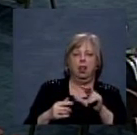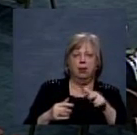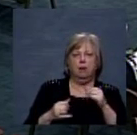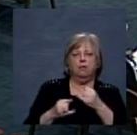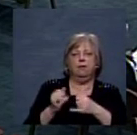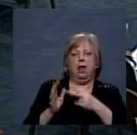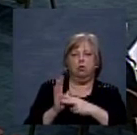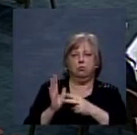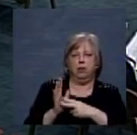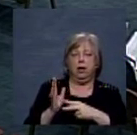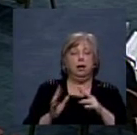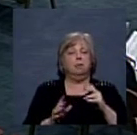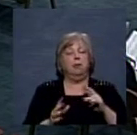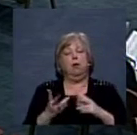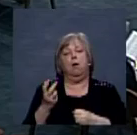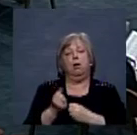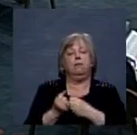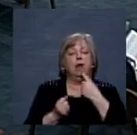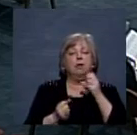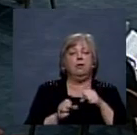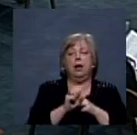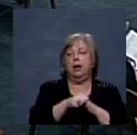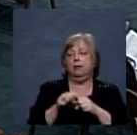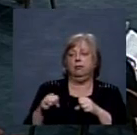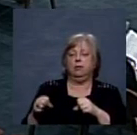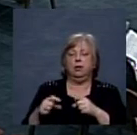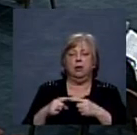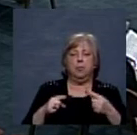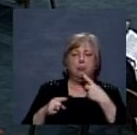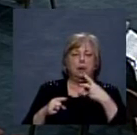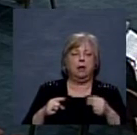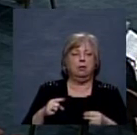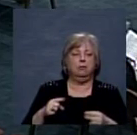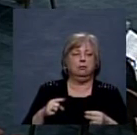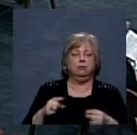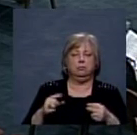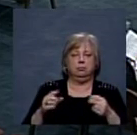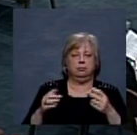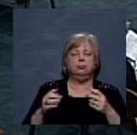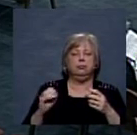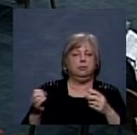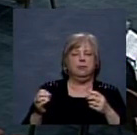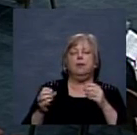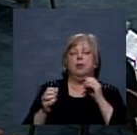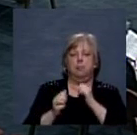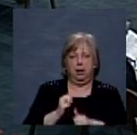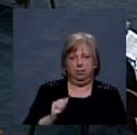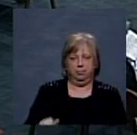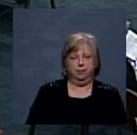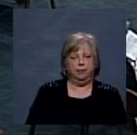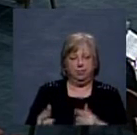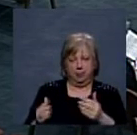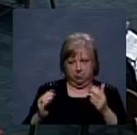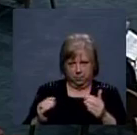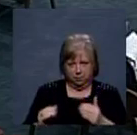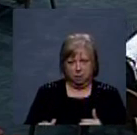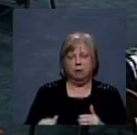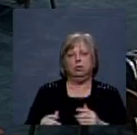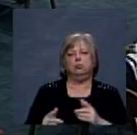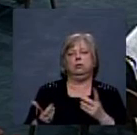All in favor of the passage of the ordinance indicate by saying aye. Aye. Opposed, say nay. The ordinance is passed. We can now move on